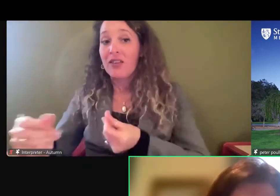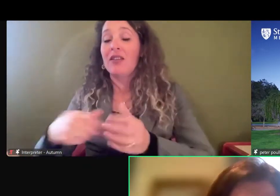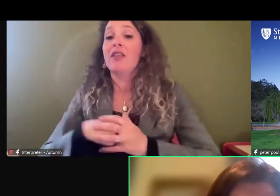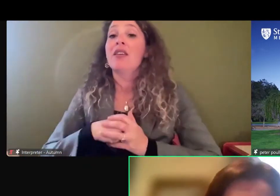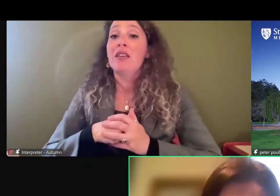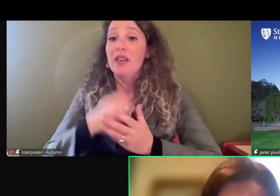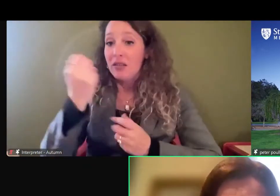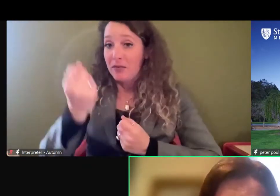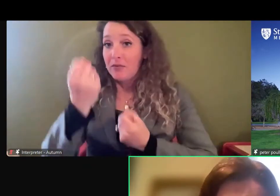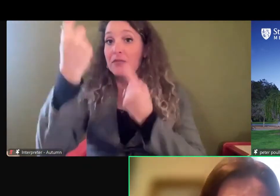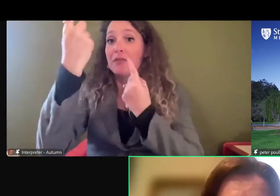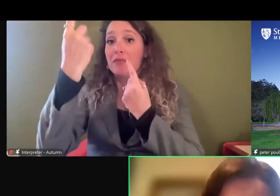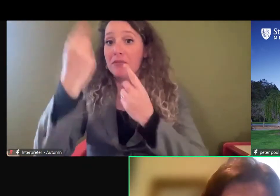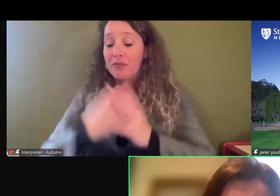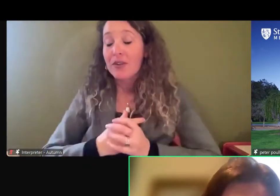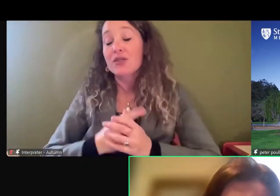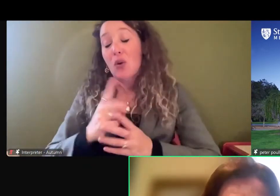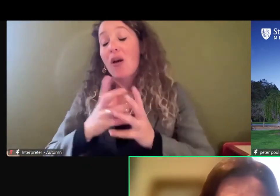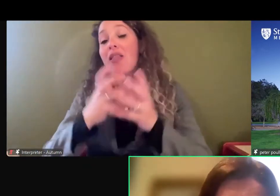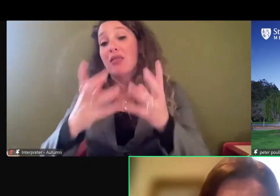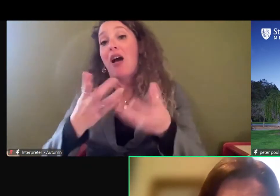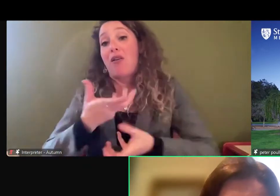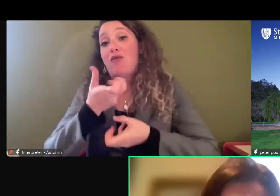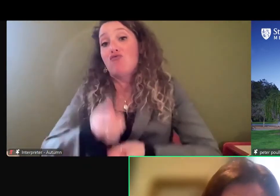important principles in the regulations.